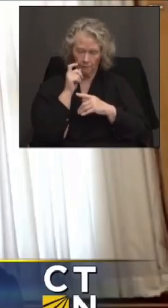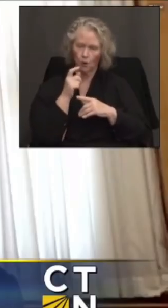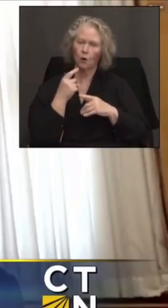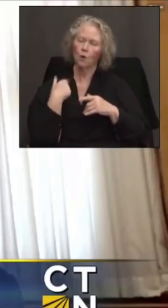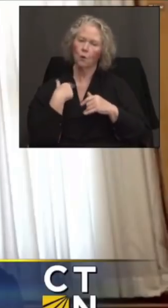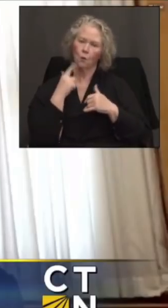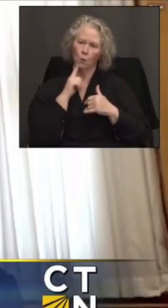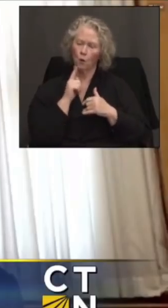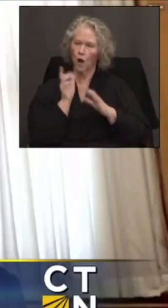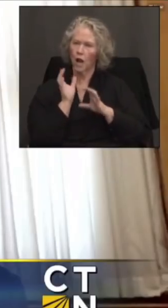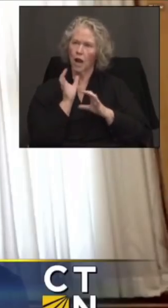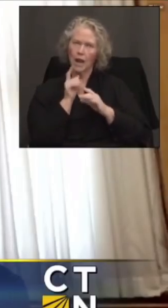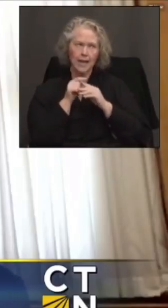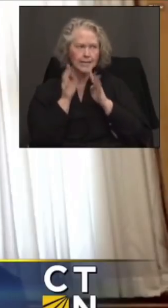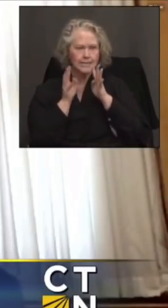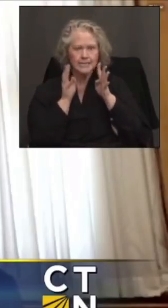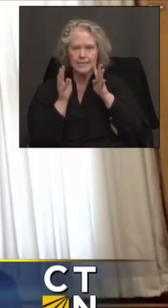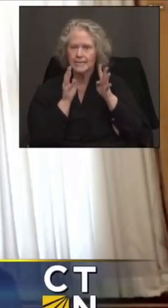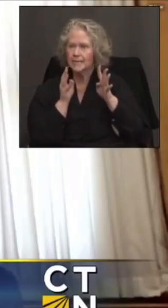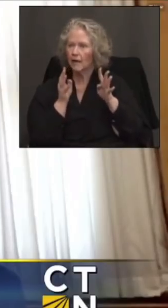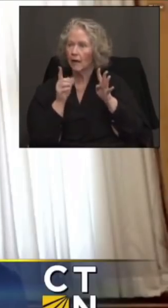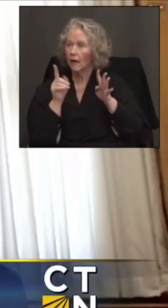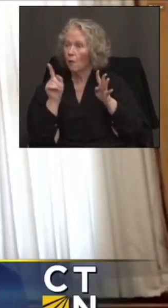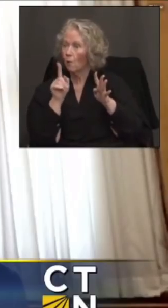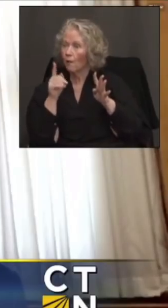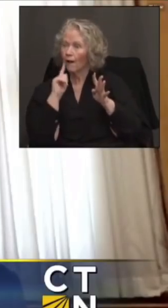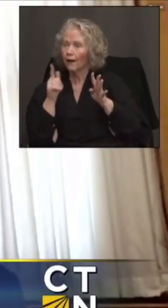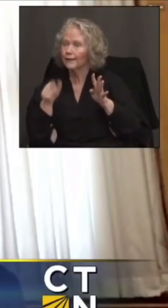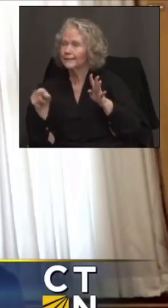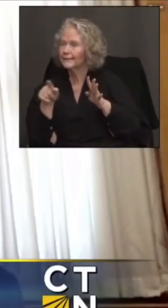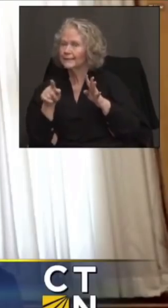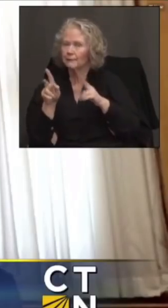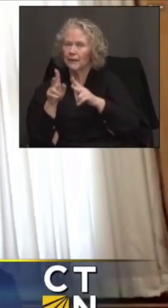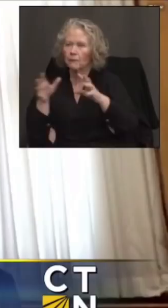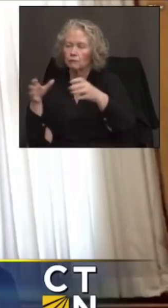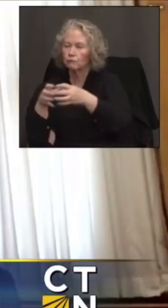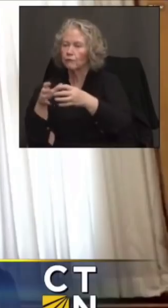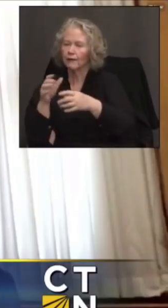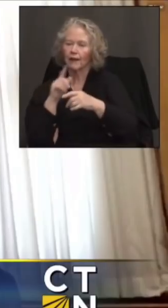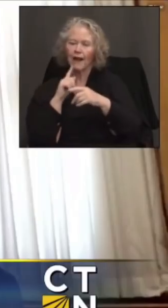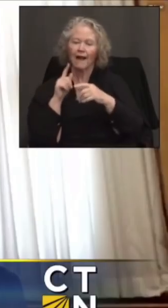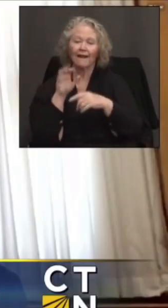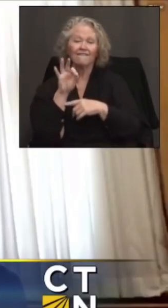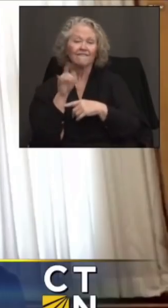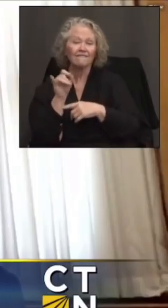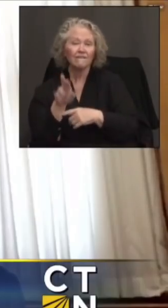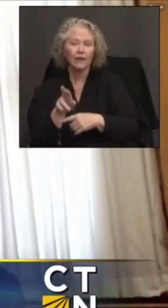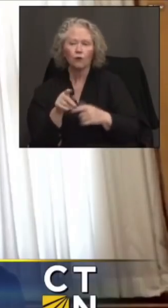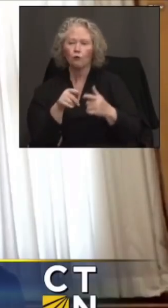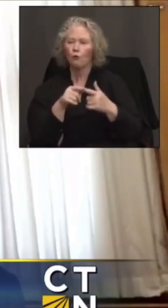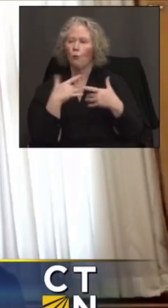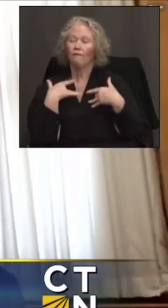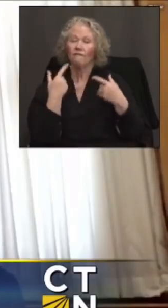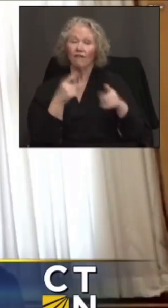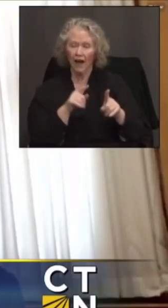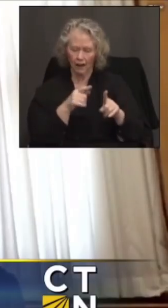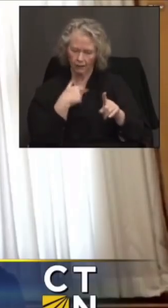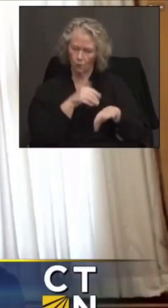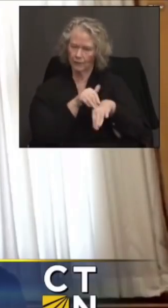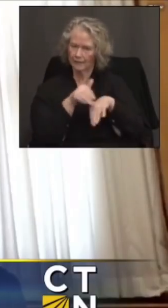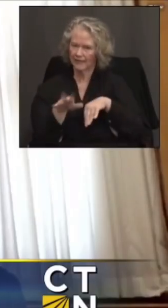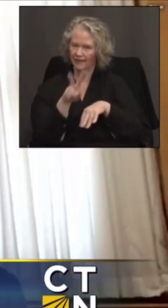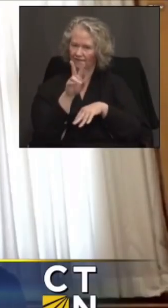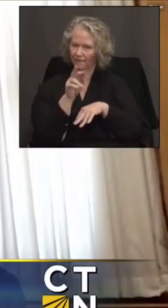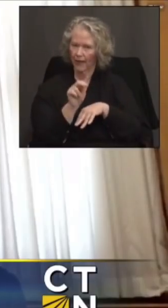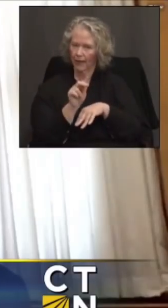we're going to be looking to get creative, sending them wherever people may be gathering, if it's a fair or an event, to try to, make it